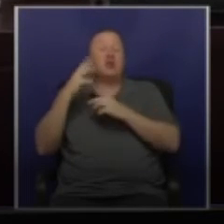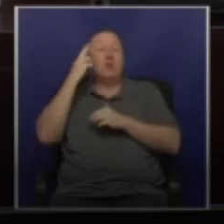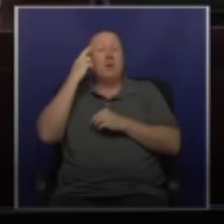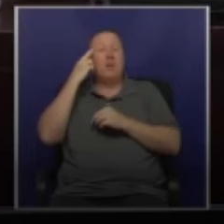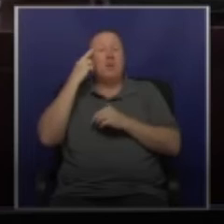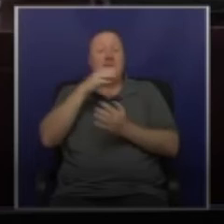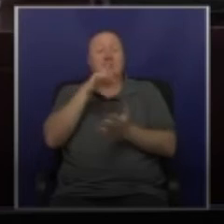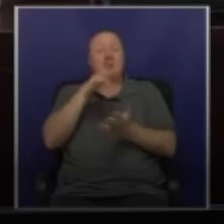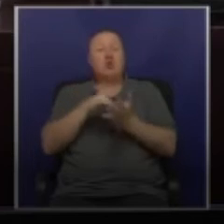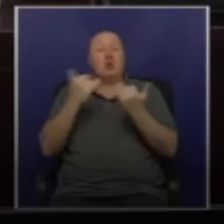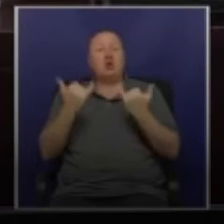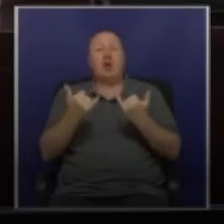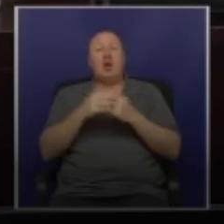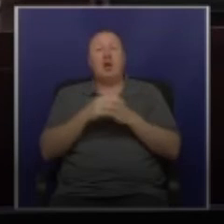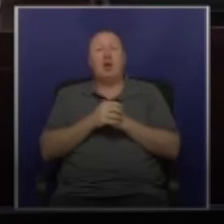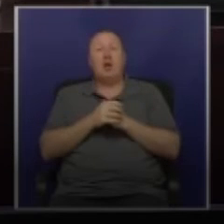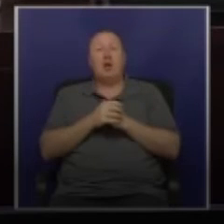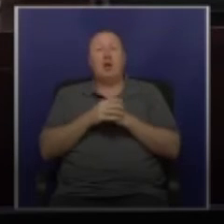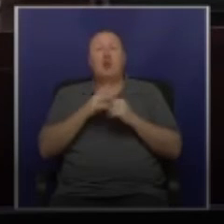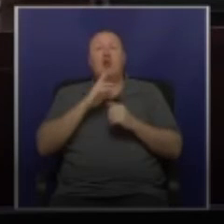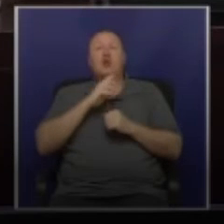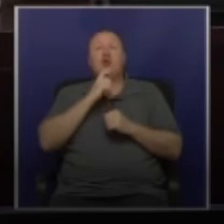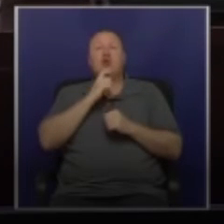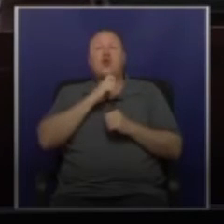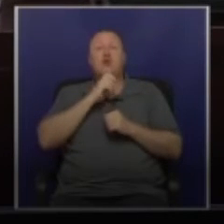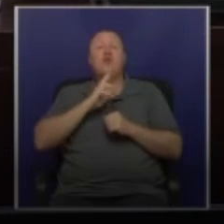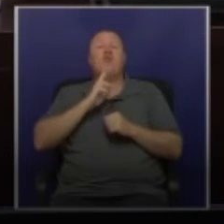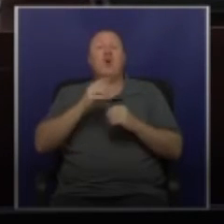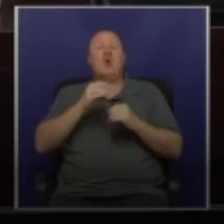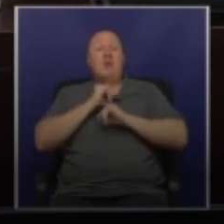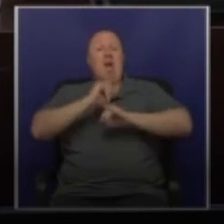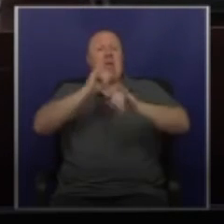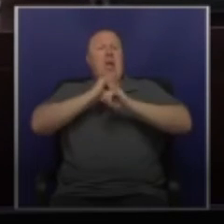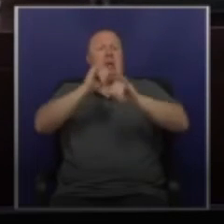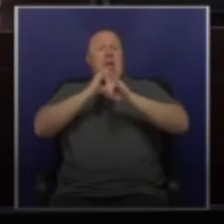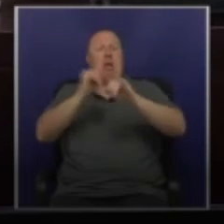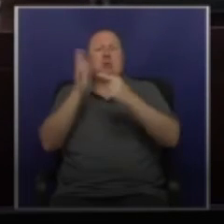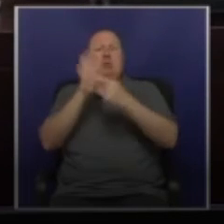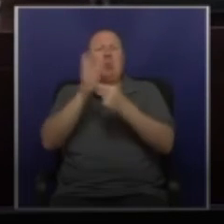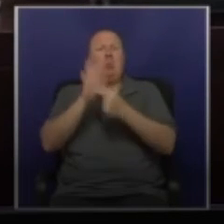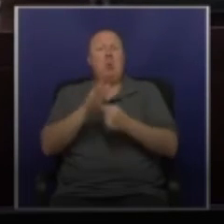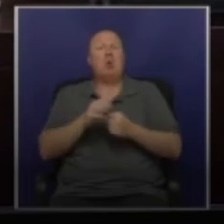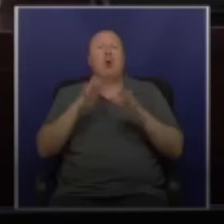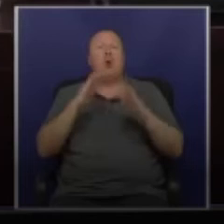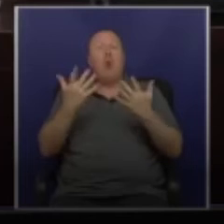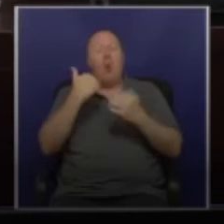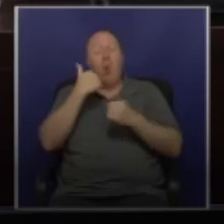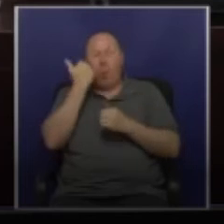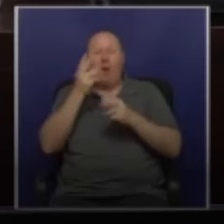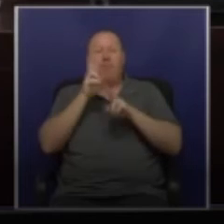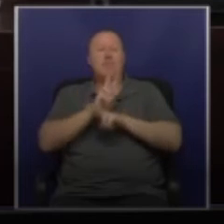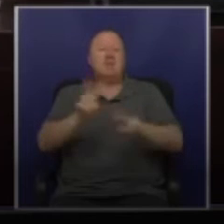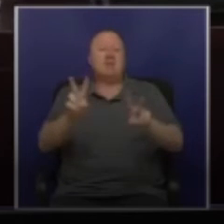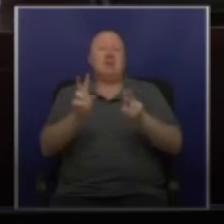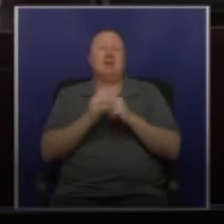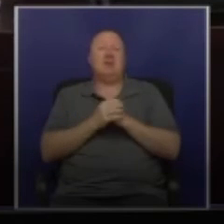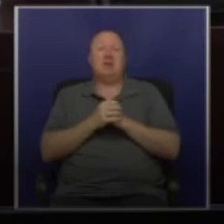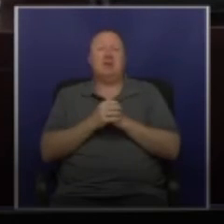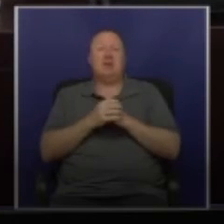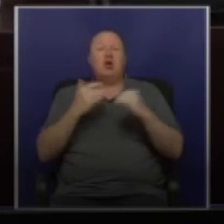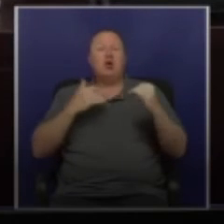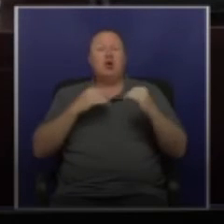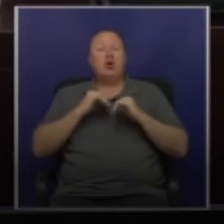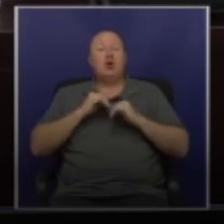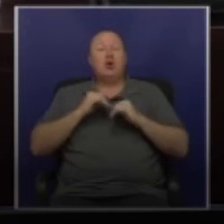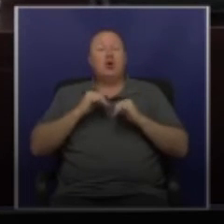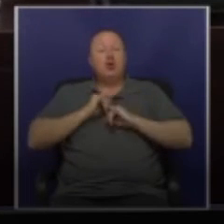this moment and how we either used our voices to fuel hatred and division or advocate for lasting peace. This crisis can only be